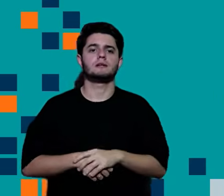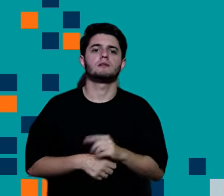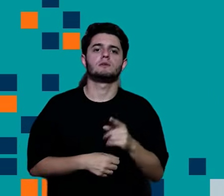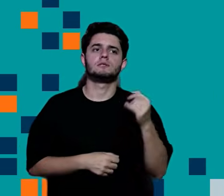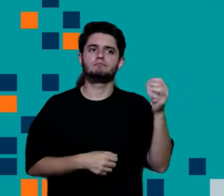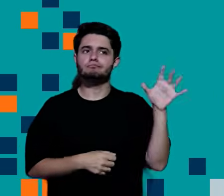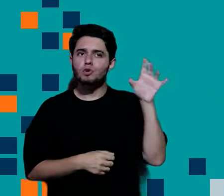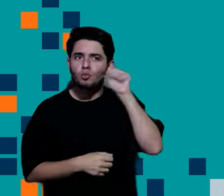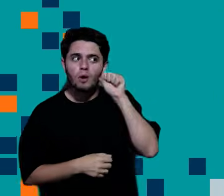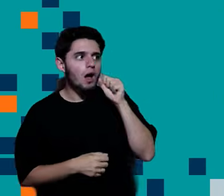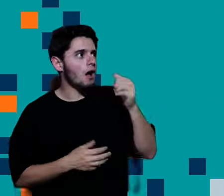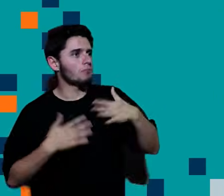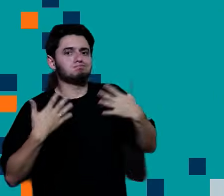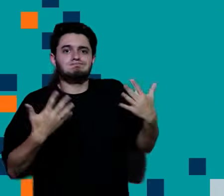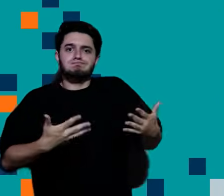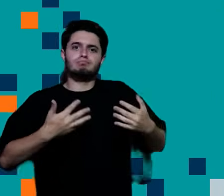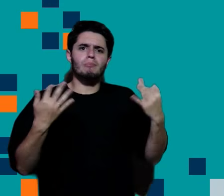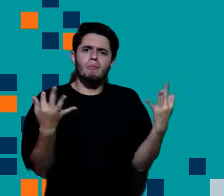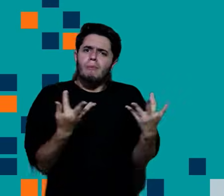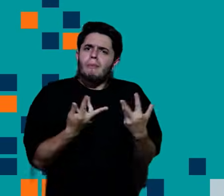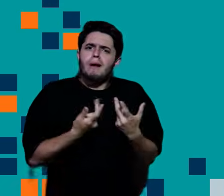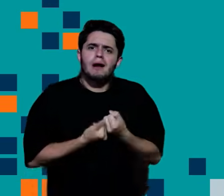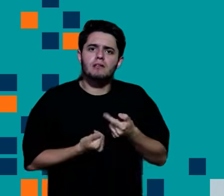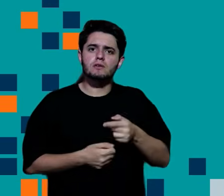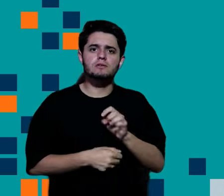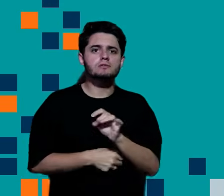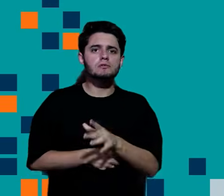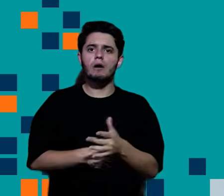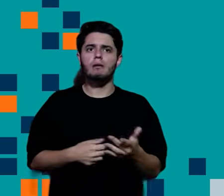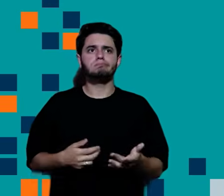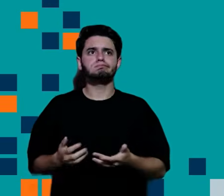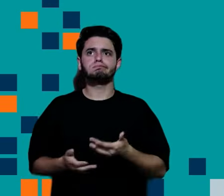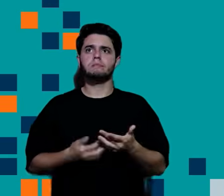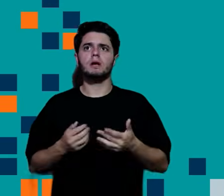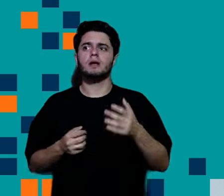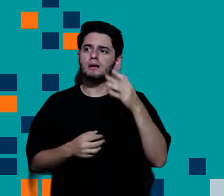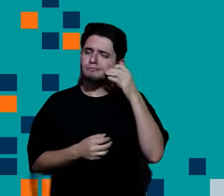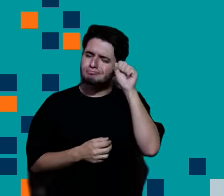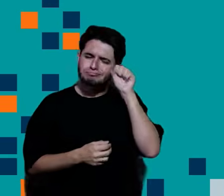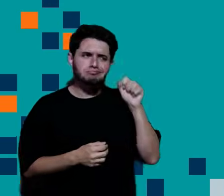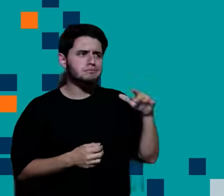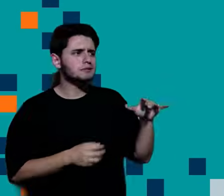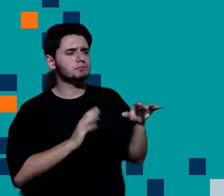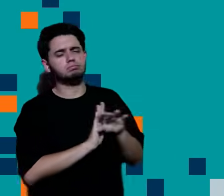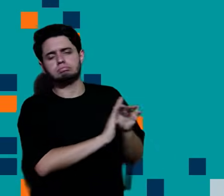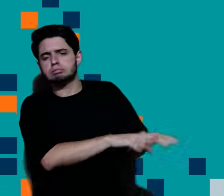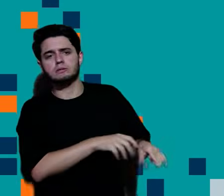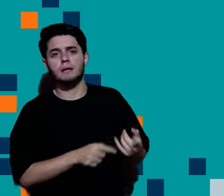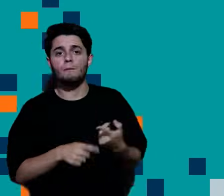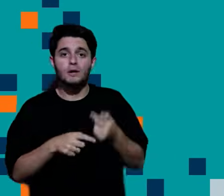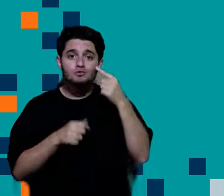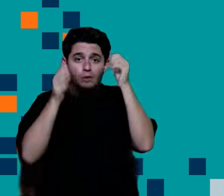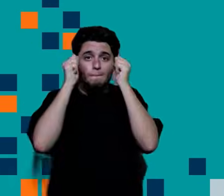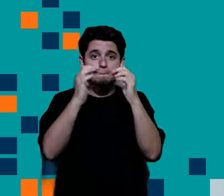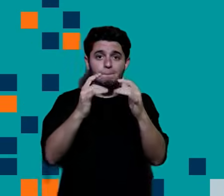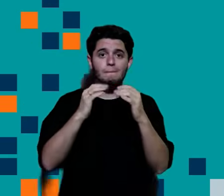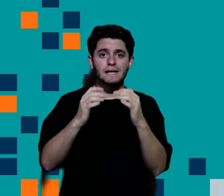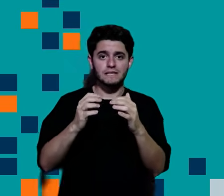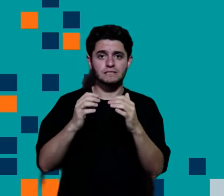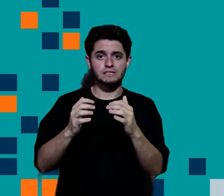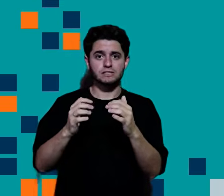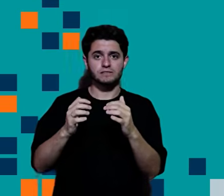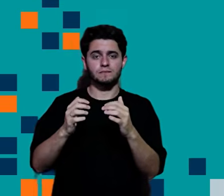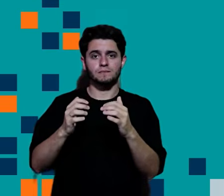something fantastic, and that sore arm that you had begins to wash away. That is because your mind, because of